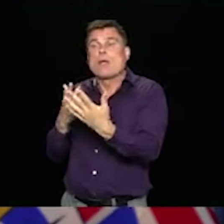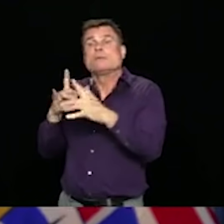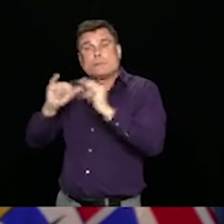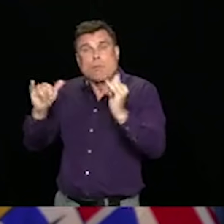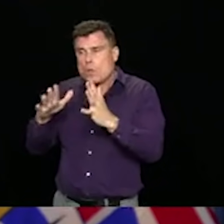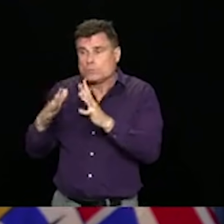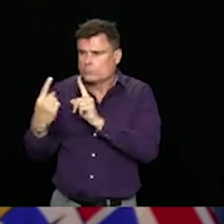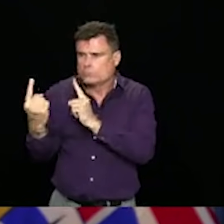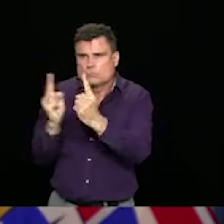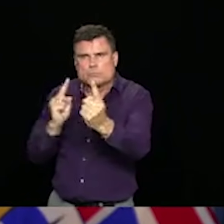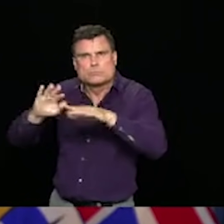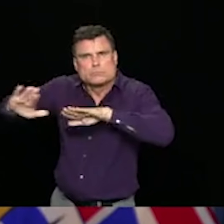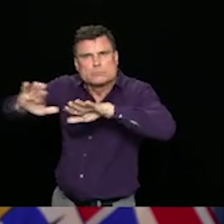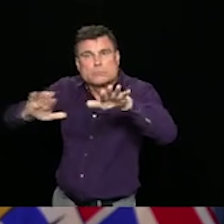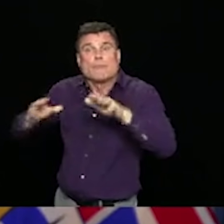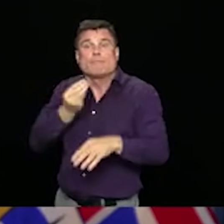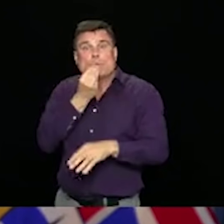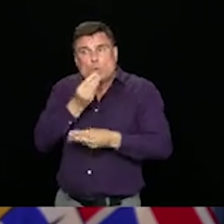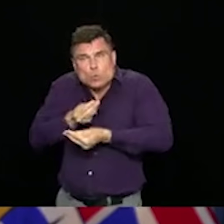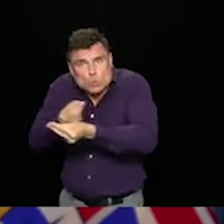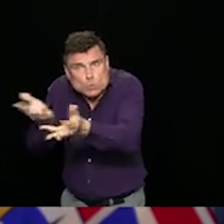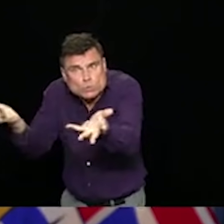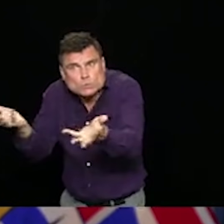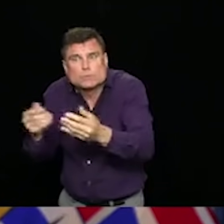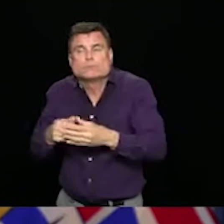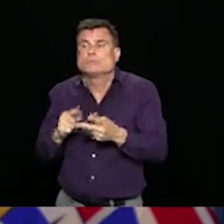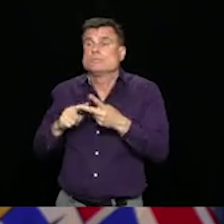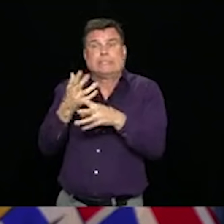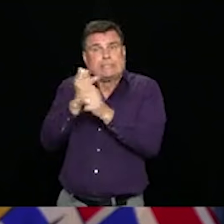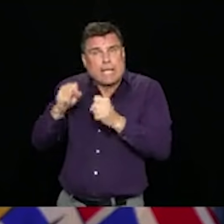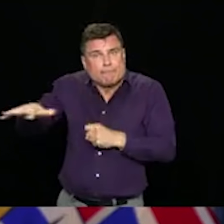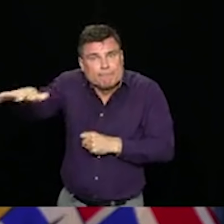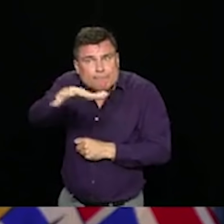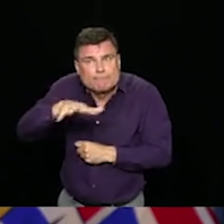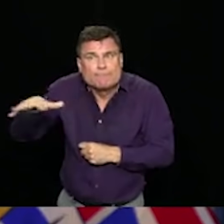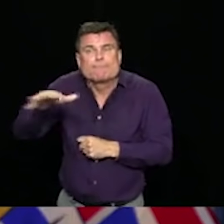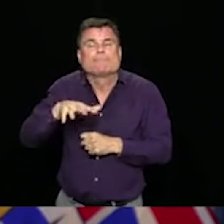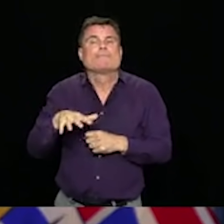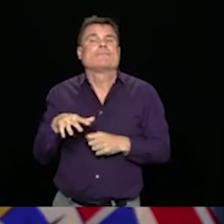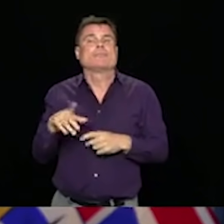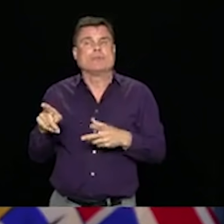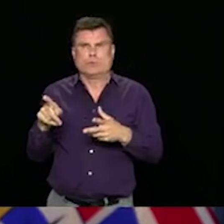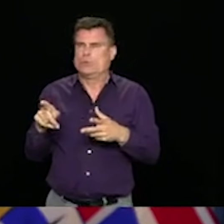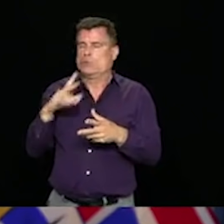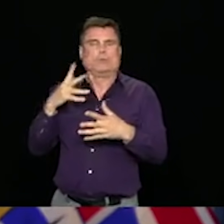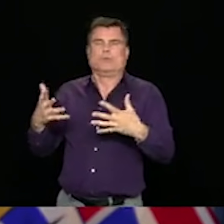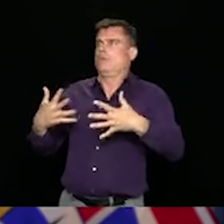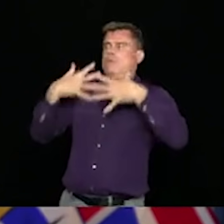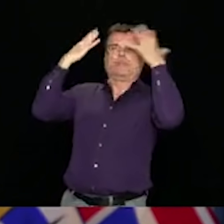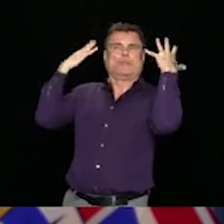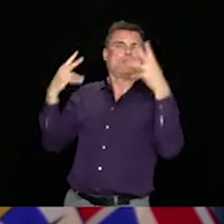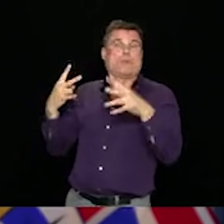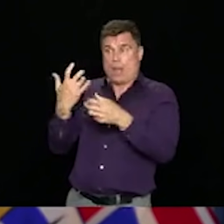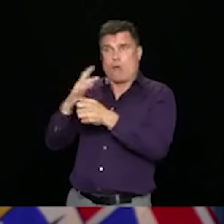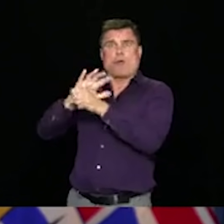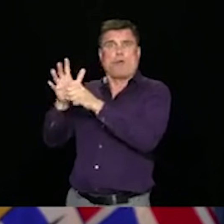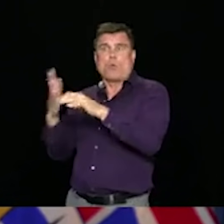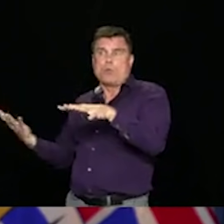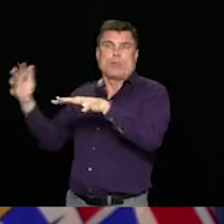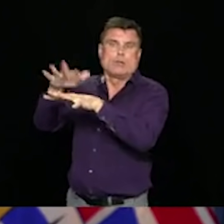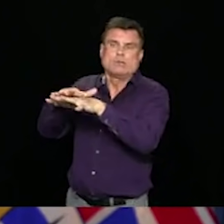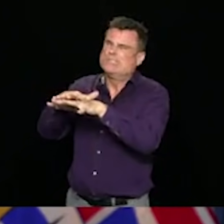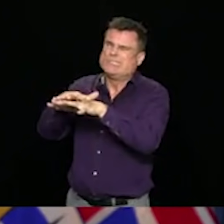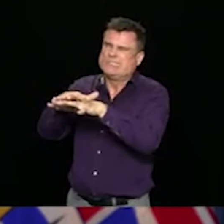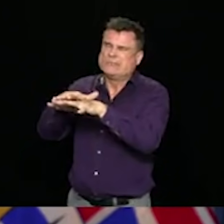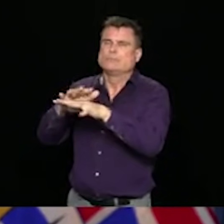to food security, these are things that make the situation even worse for people who are using drugs. It is a